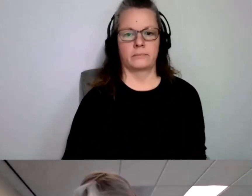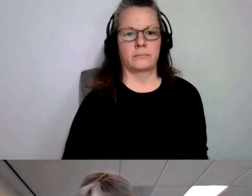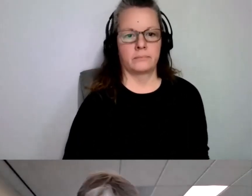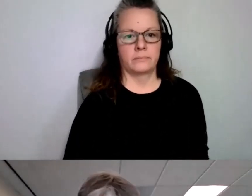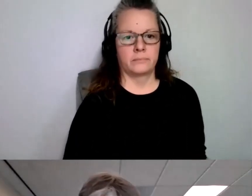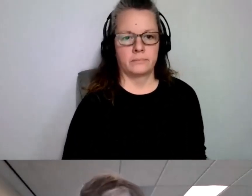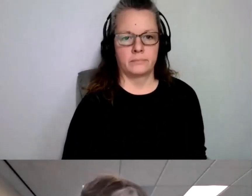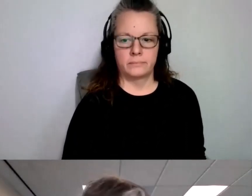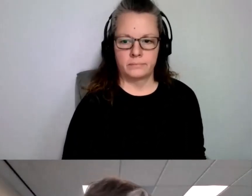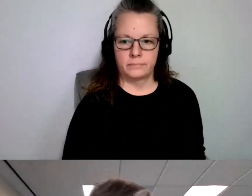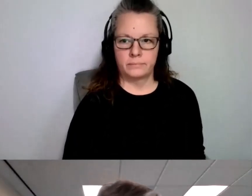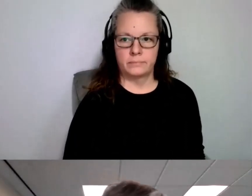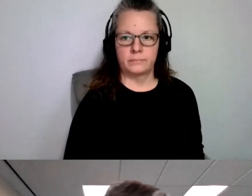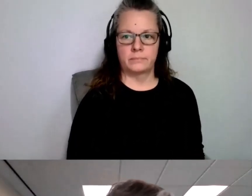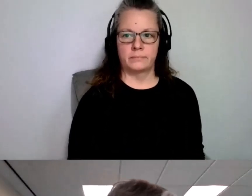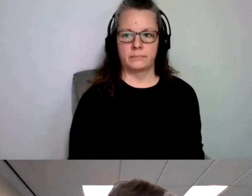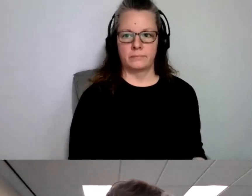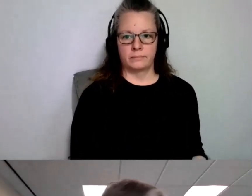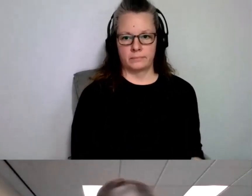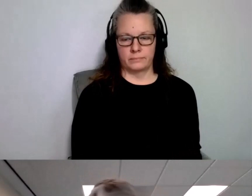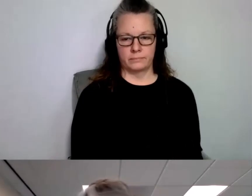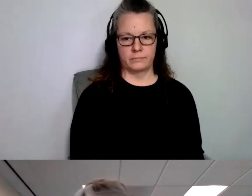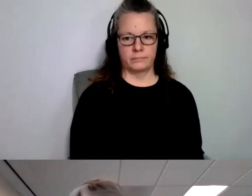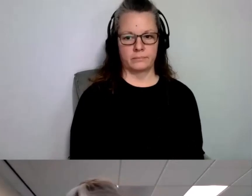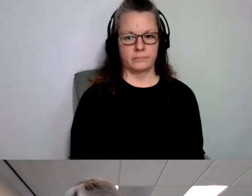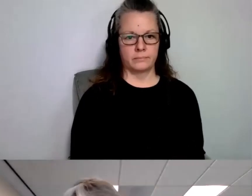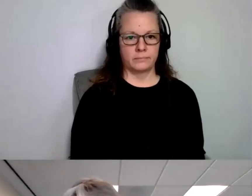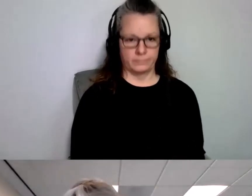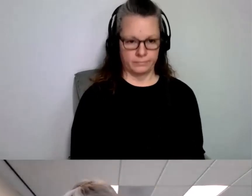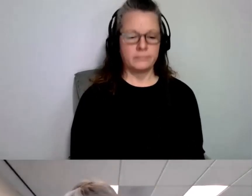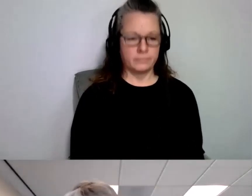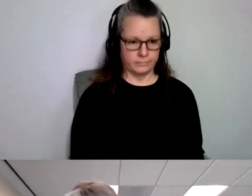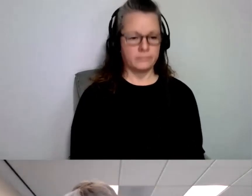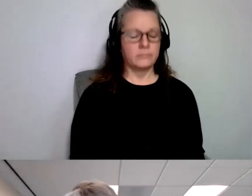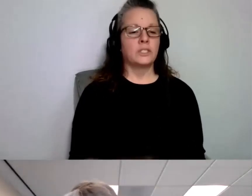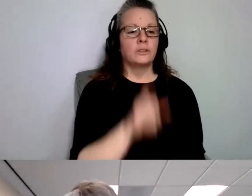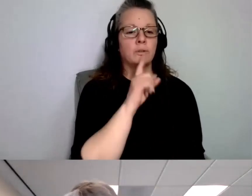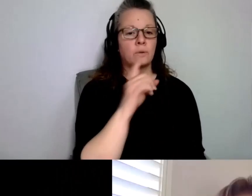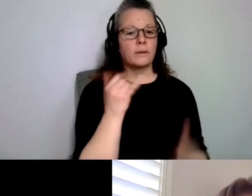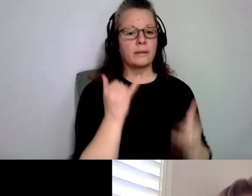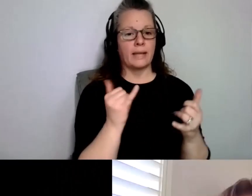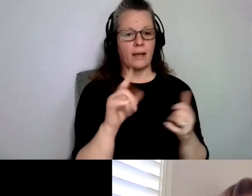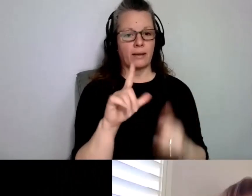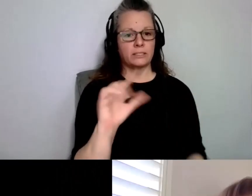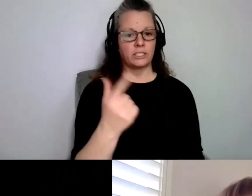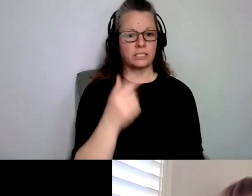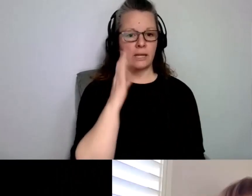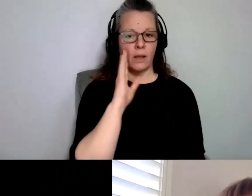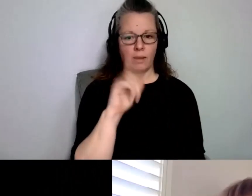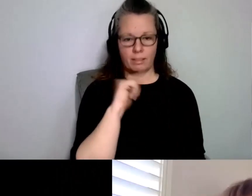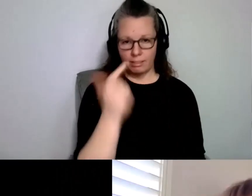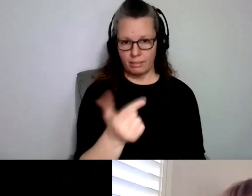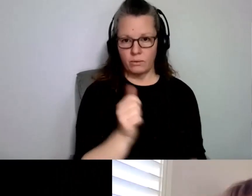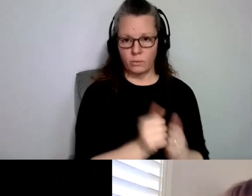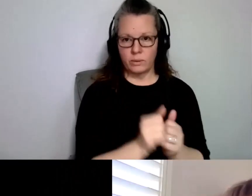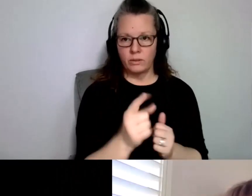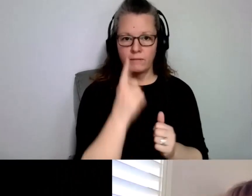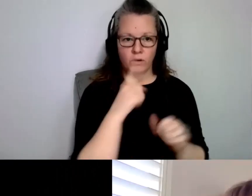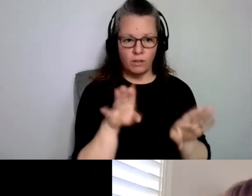really spectacular there. So with that, LG, I'll turn it over to you for